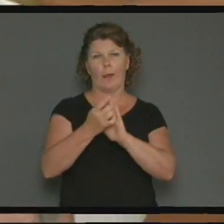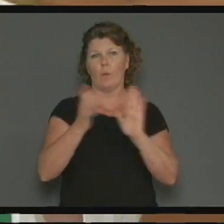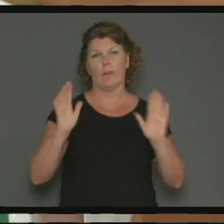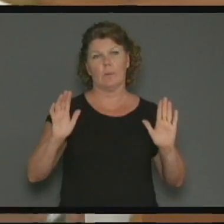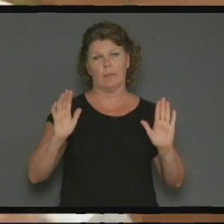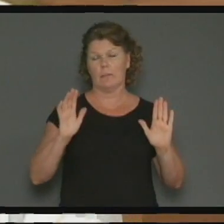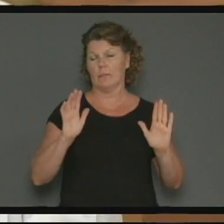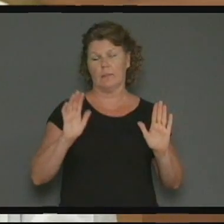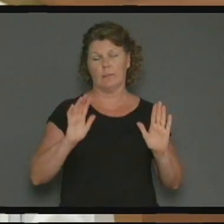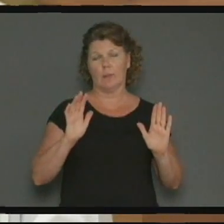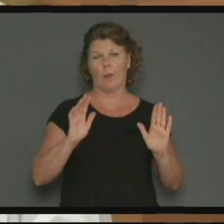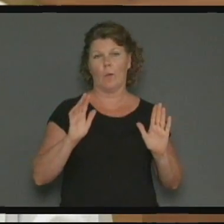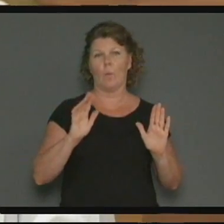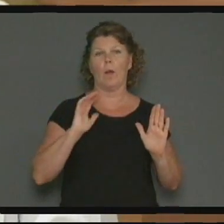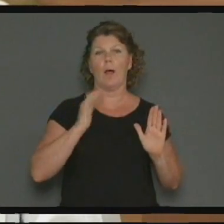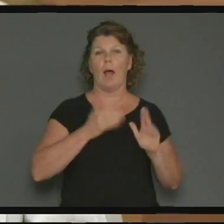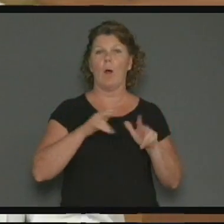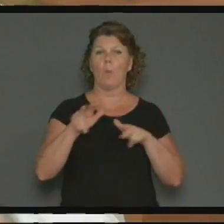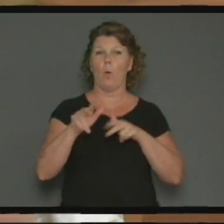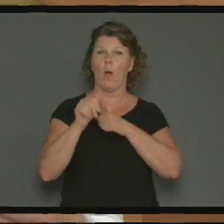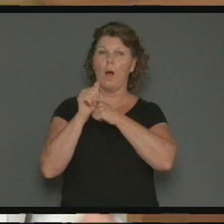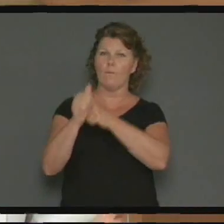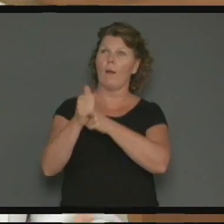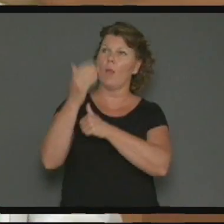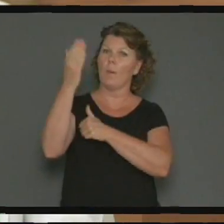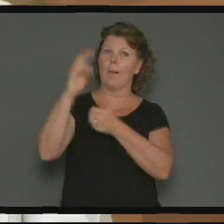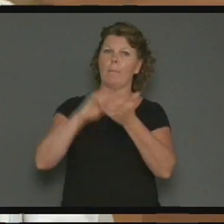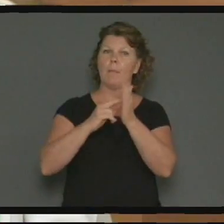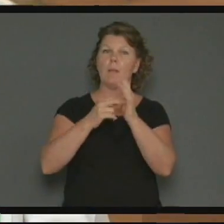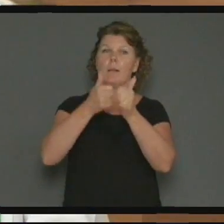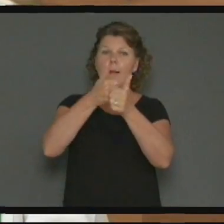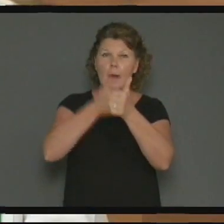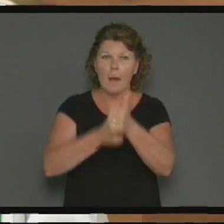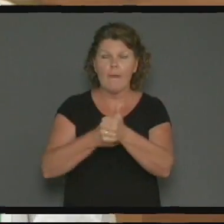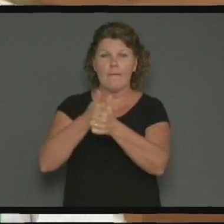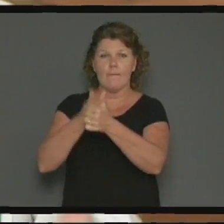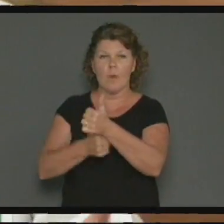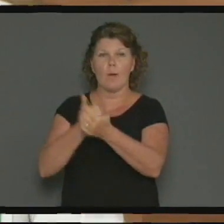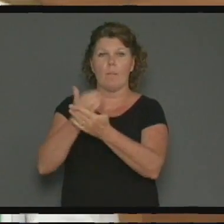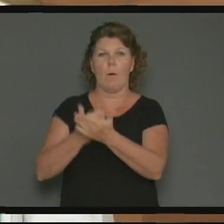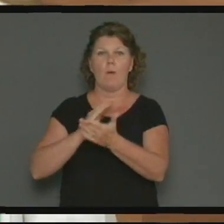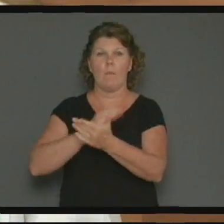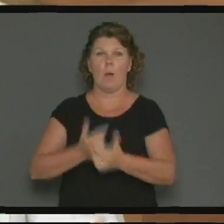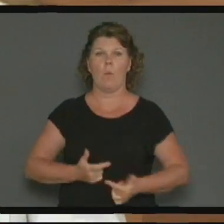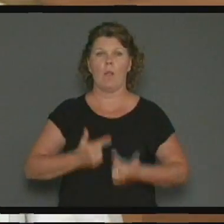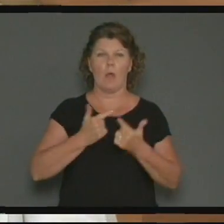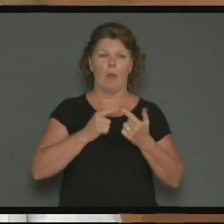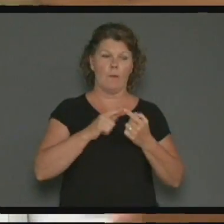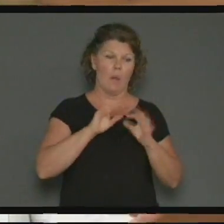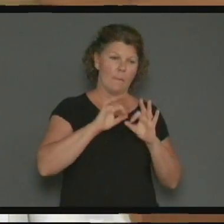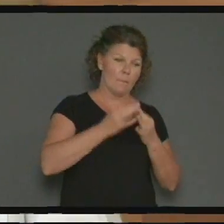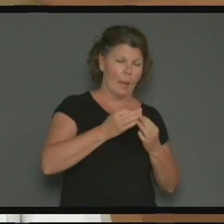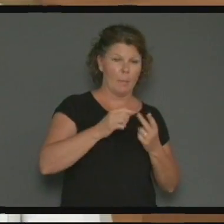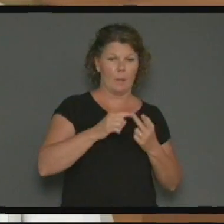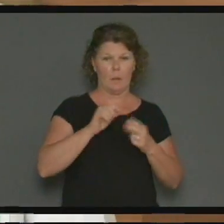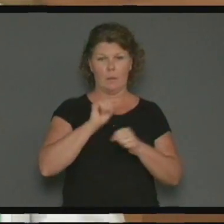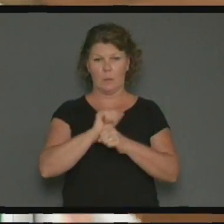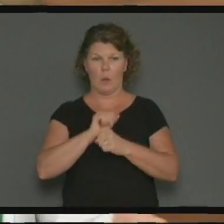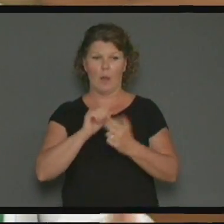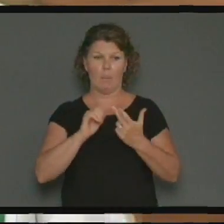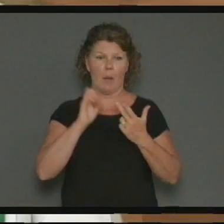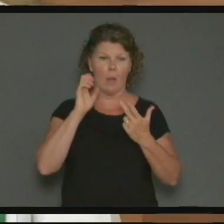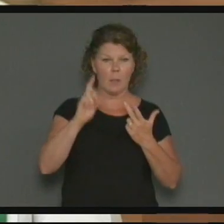But our walk in Jesus extends to every aspect of our life, our family, our job, our education,